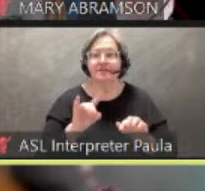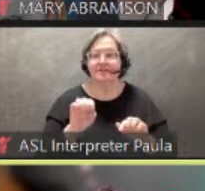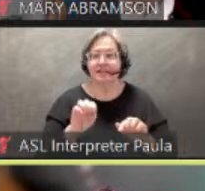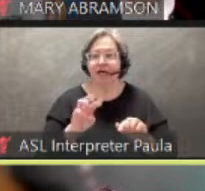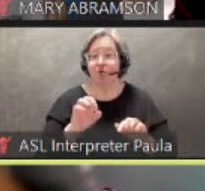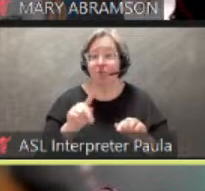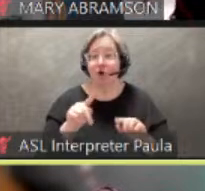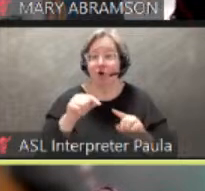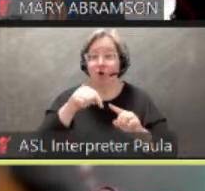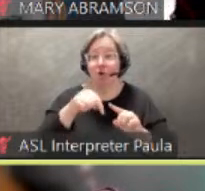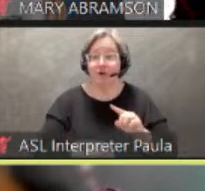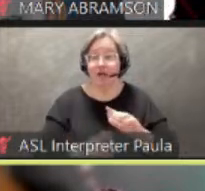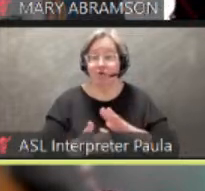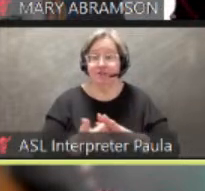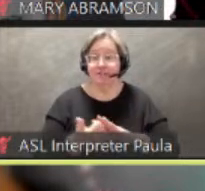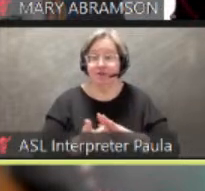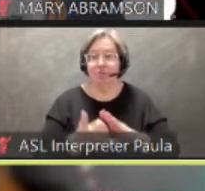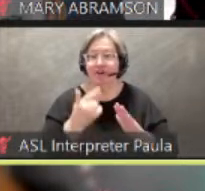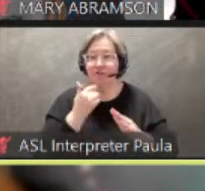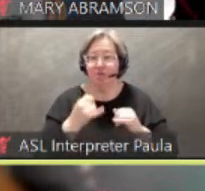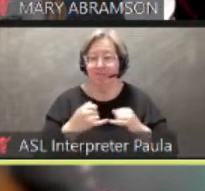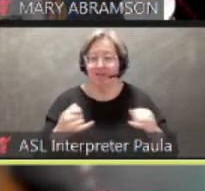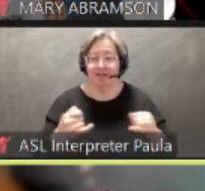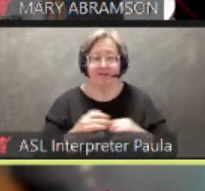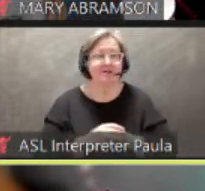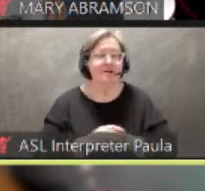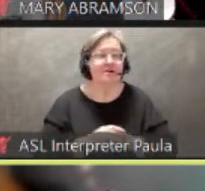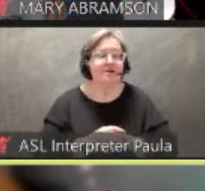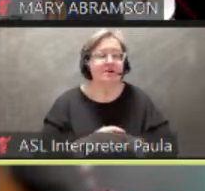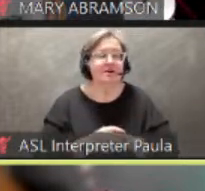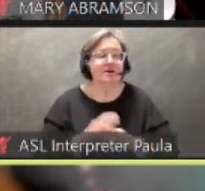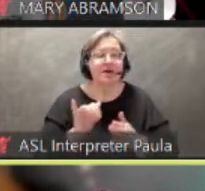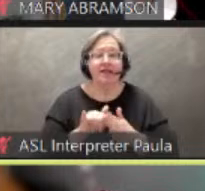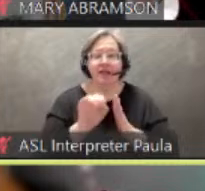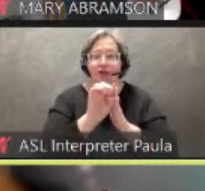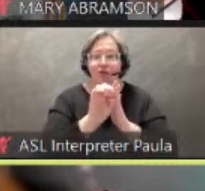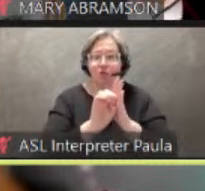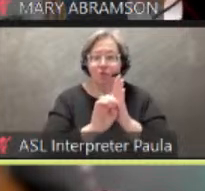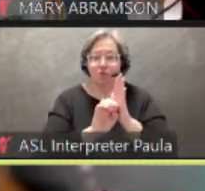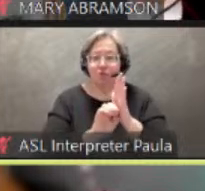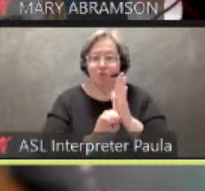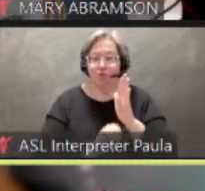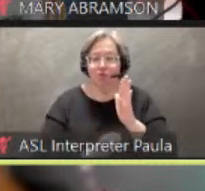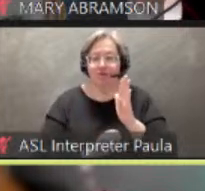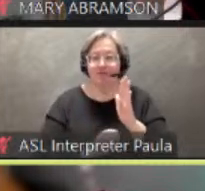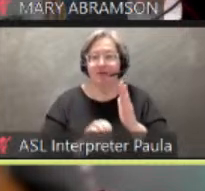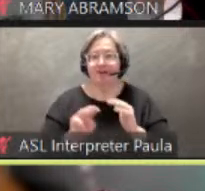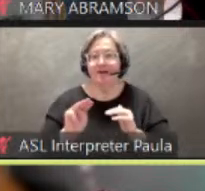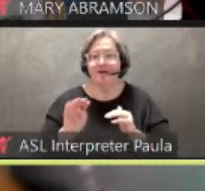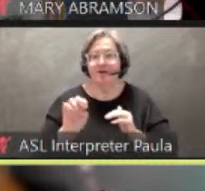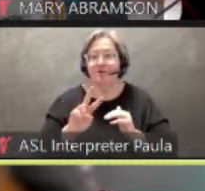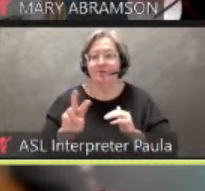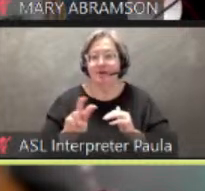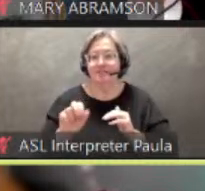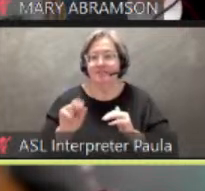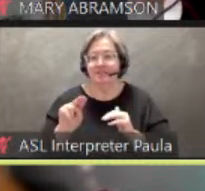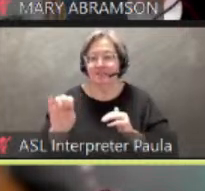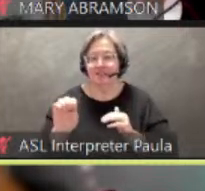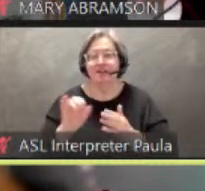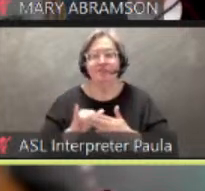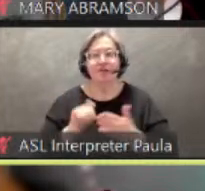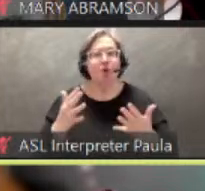subway. Next slide. So that elevator leads down to a mezzanine level. This is an existing